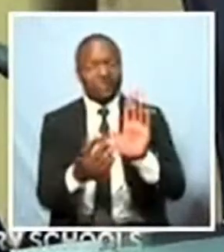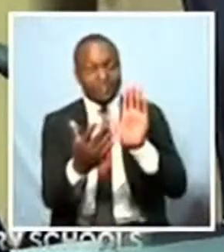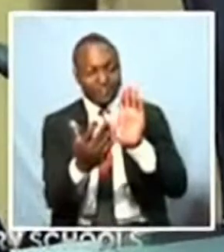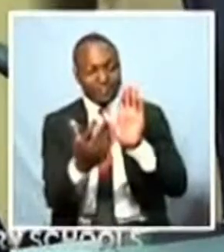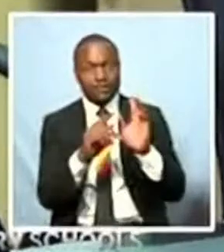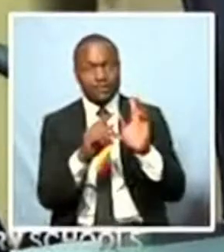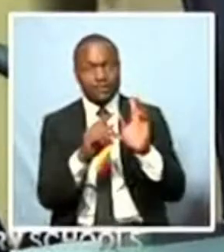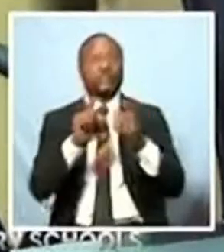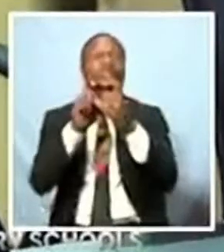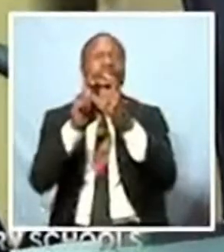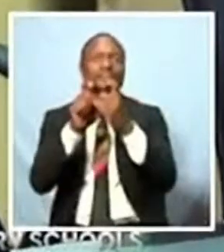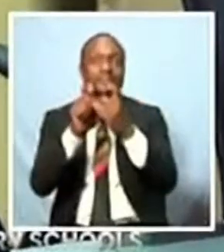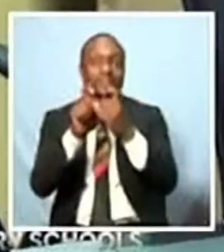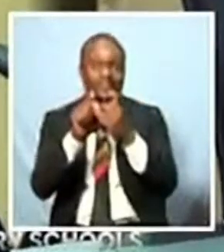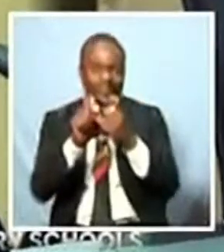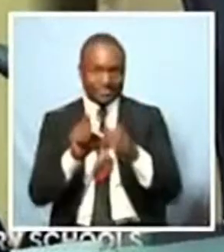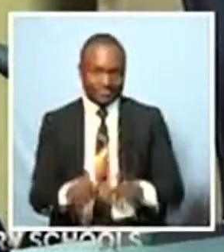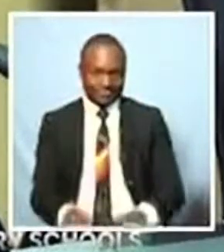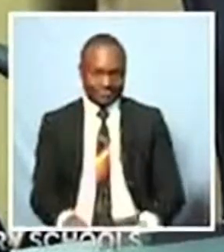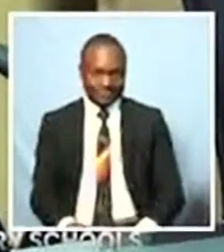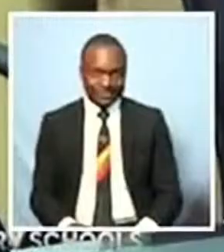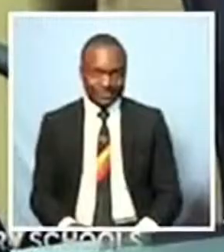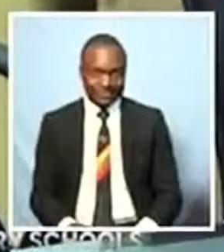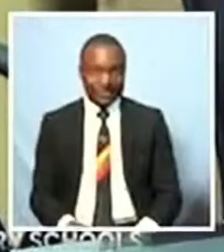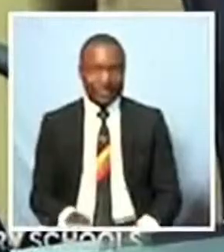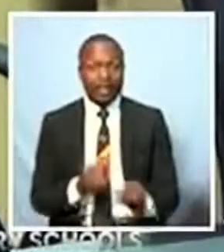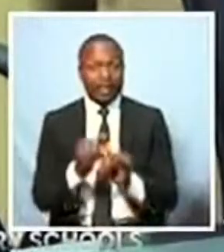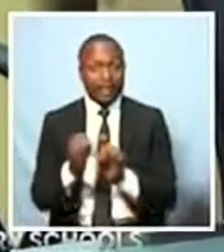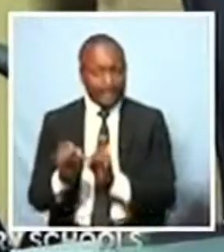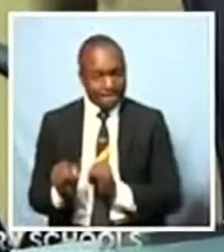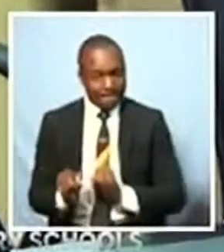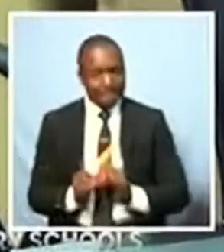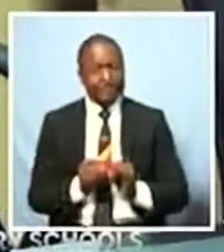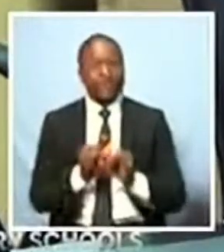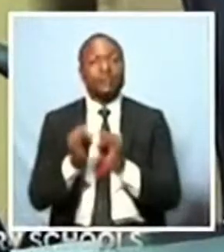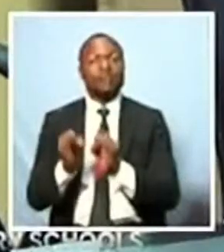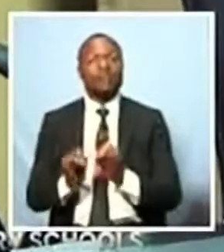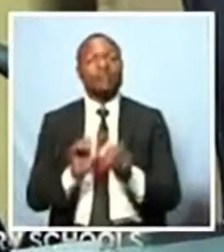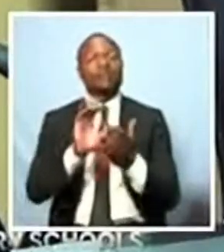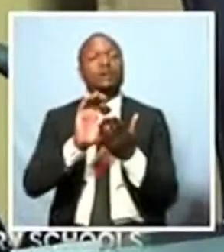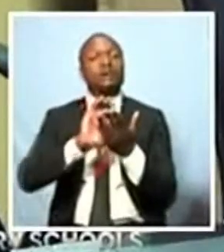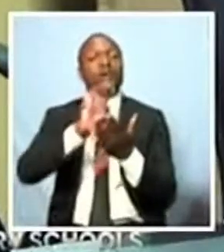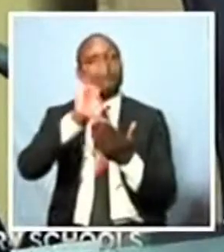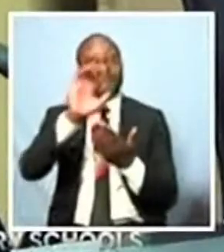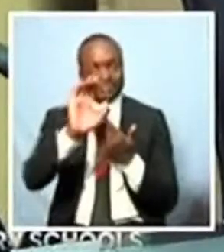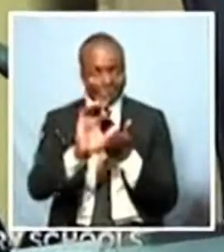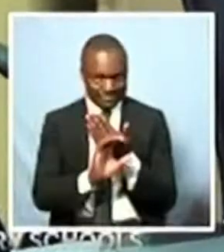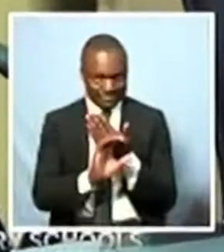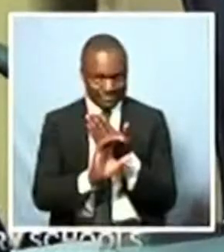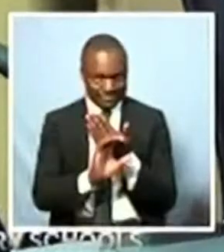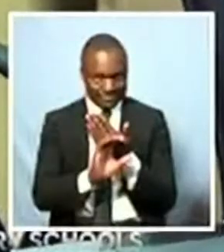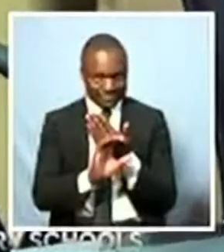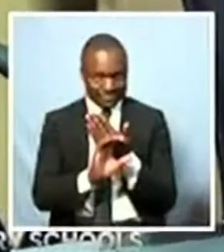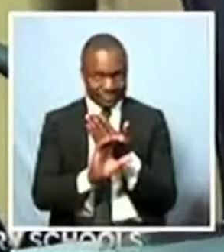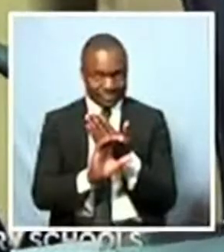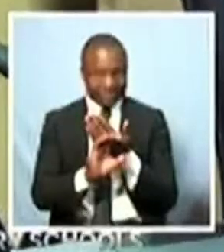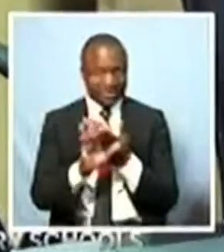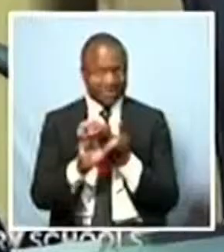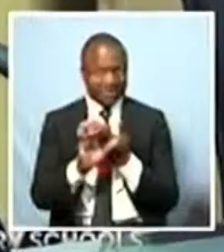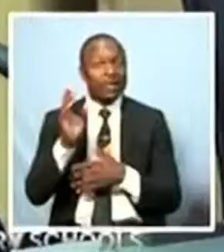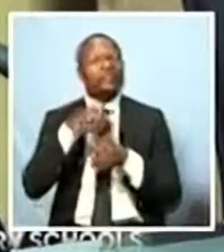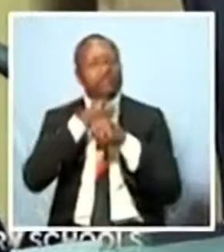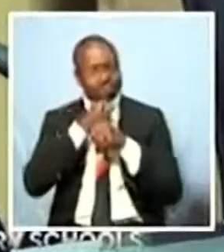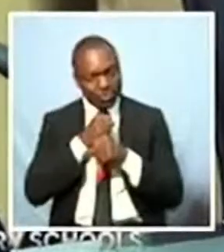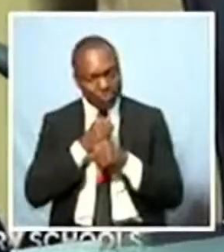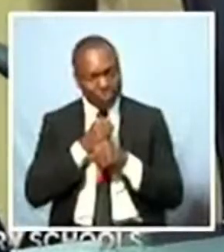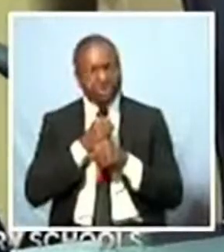of challenges when it comes to implementing the curriculum, both the previous curriculum and the